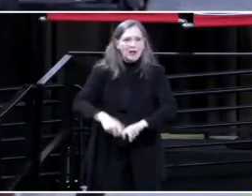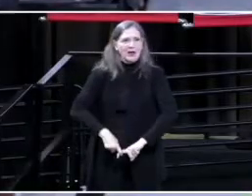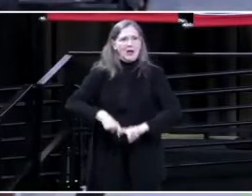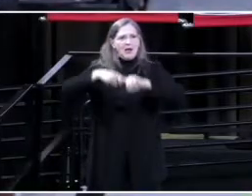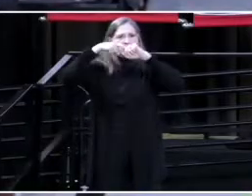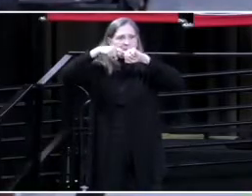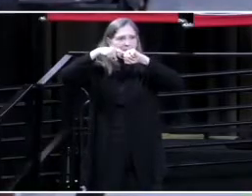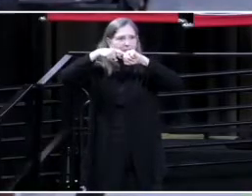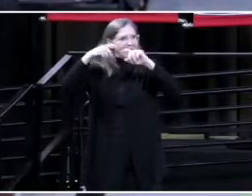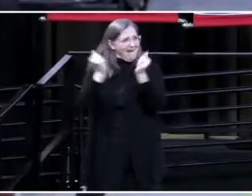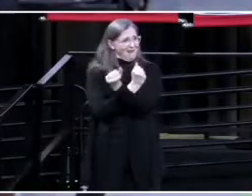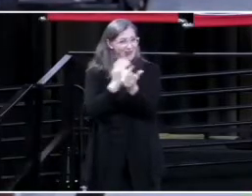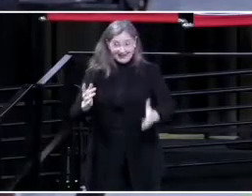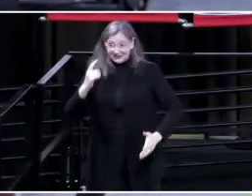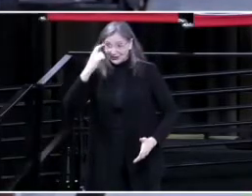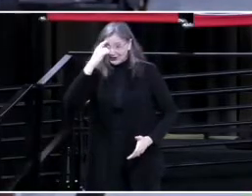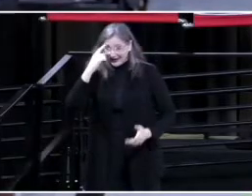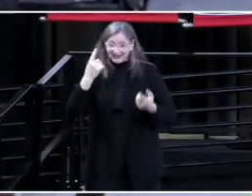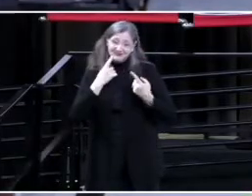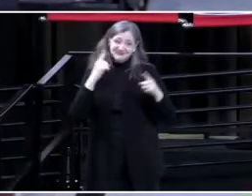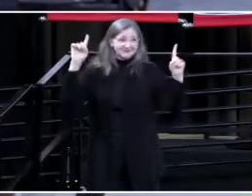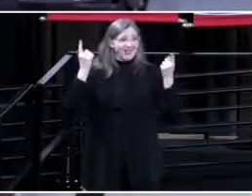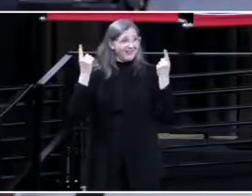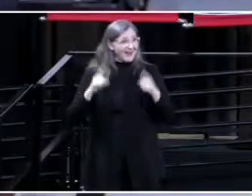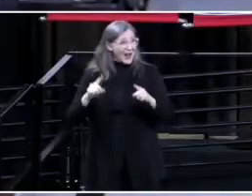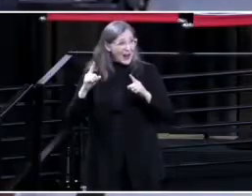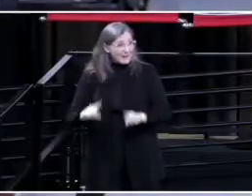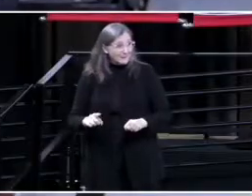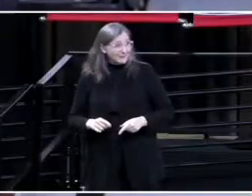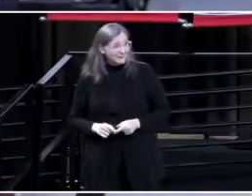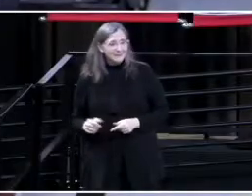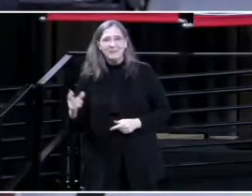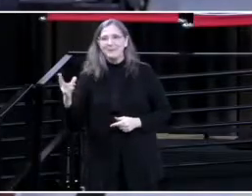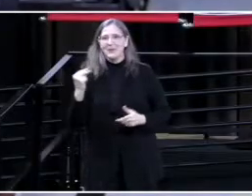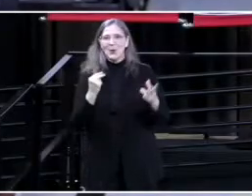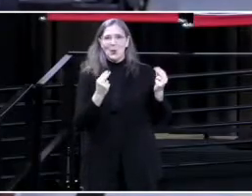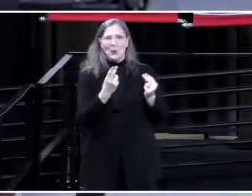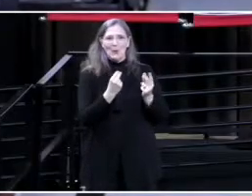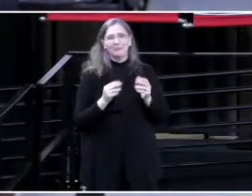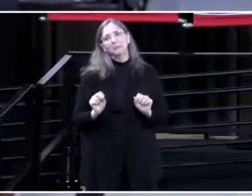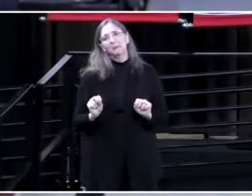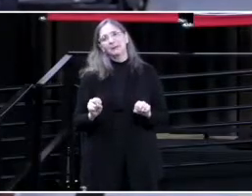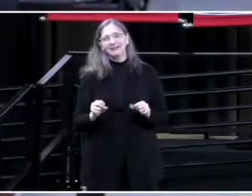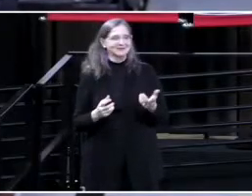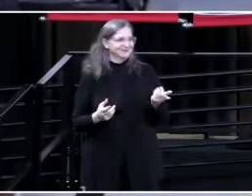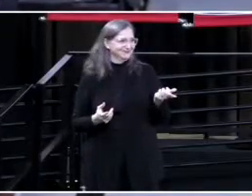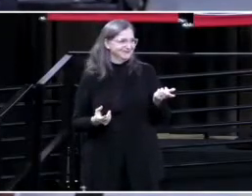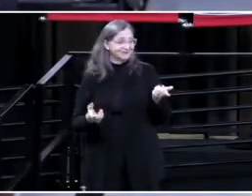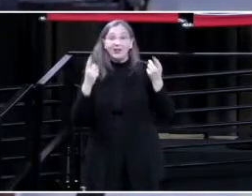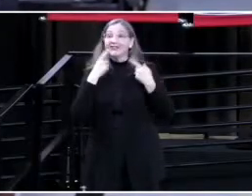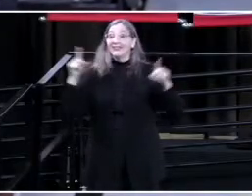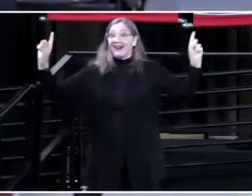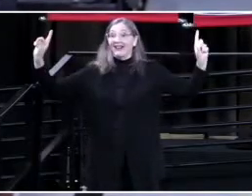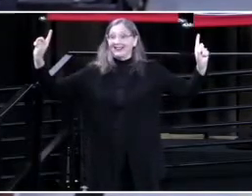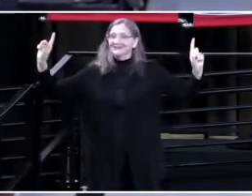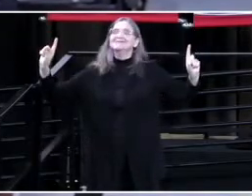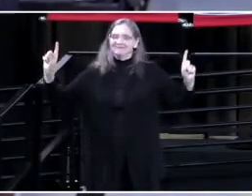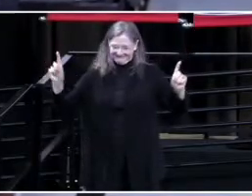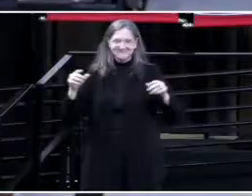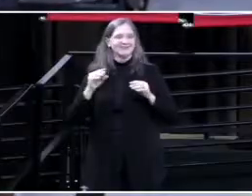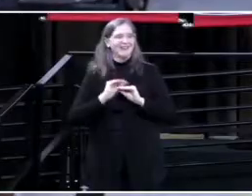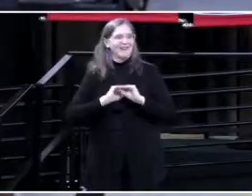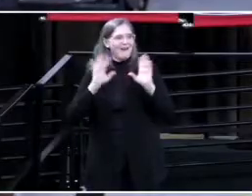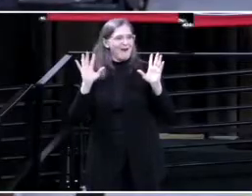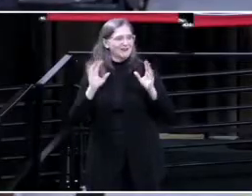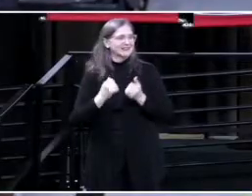daily life, did you think it would come then? Well, it has, and today obviously